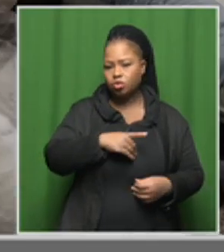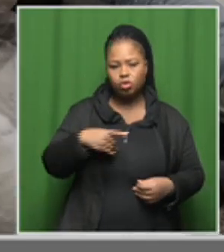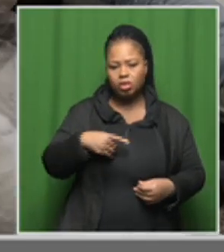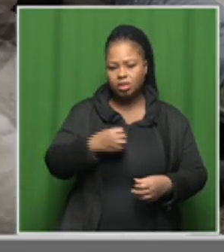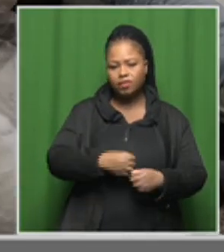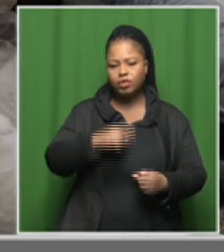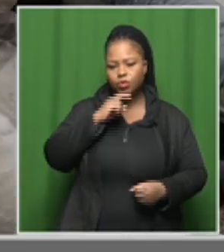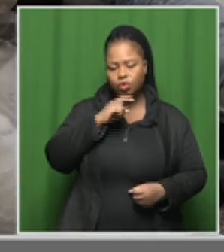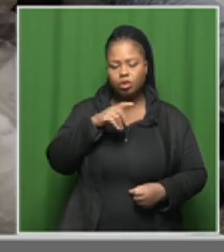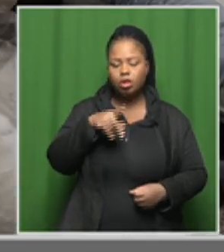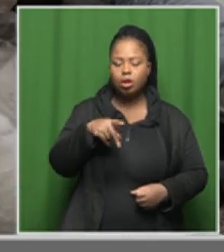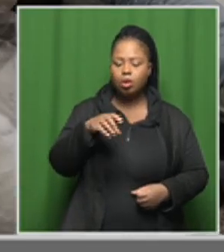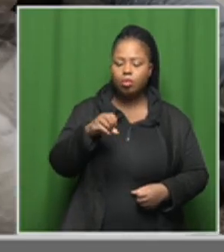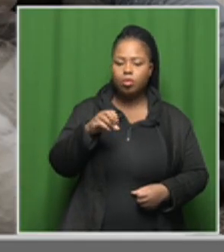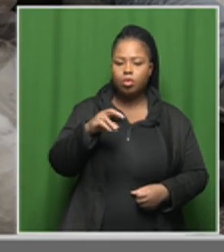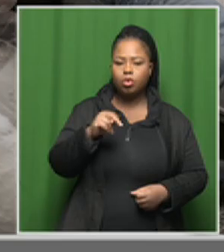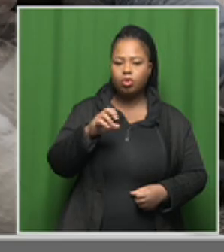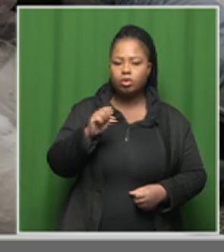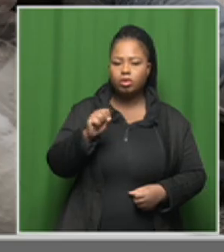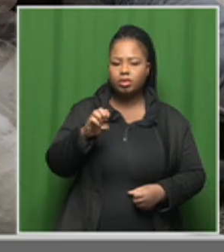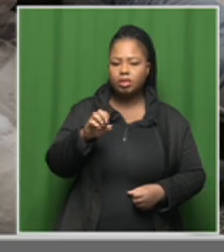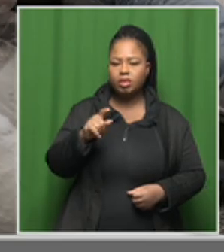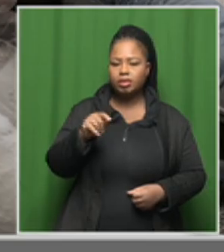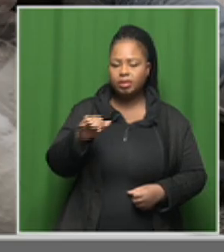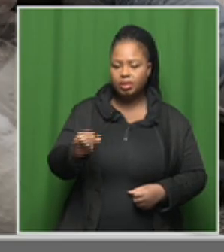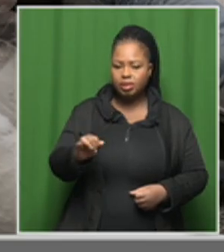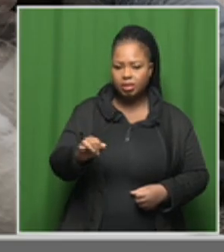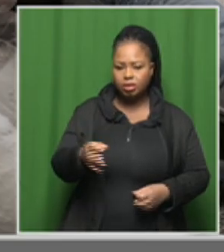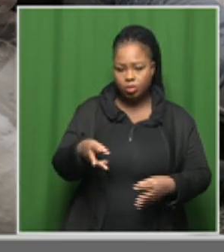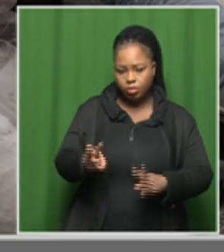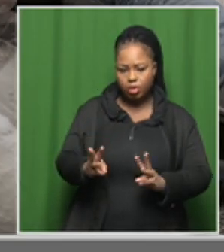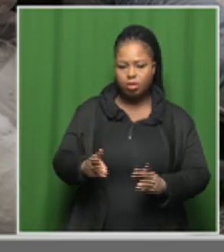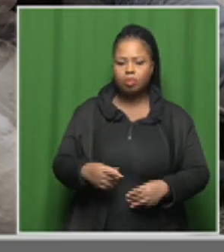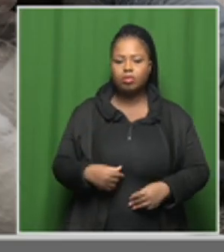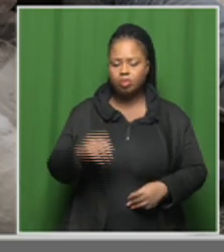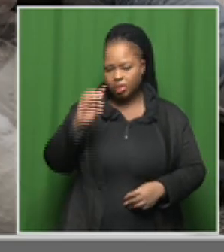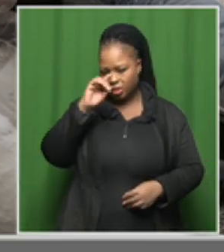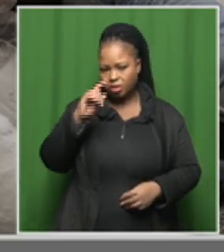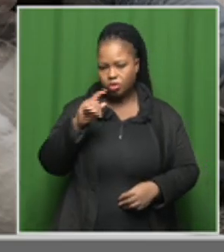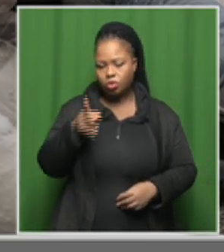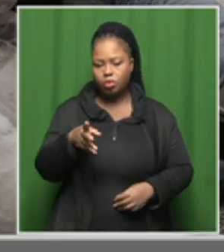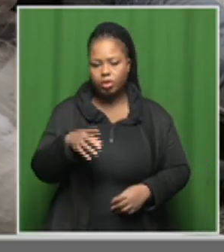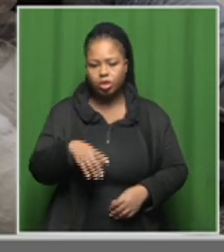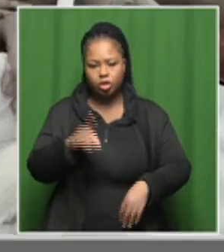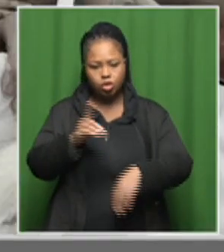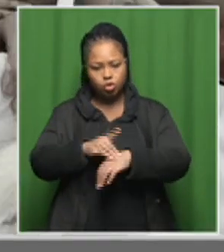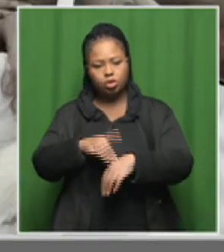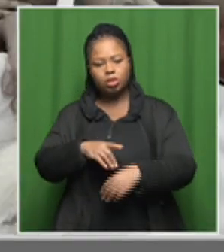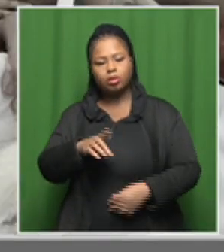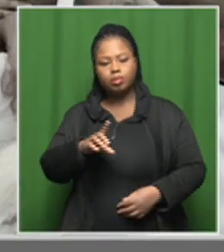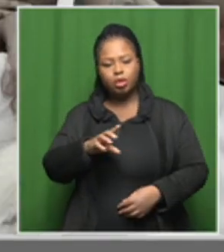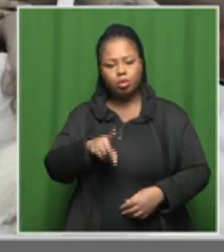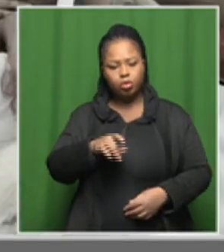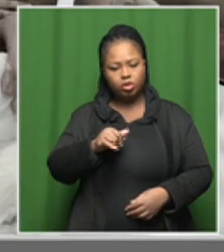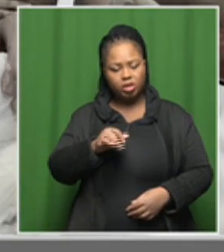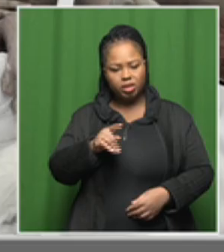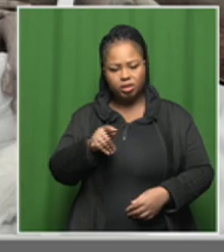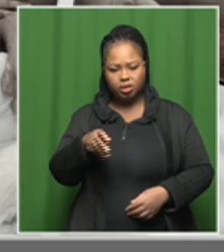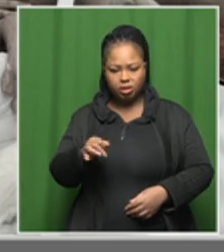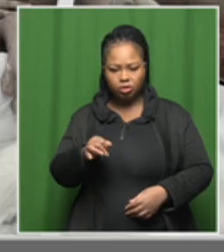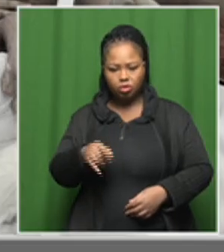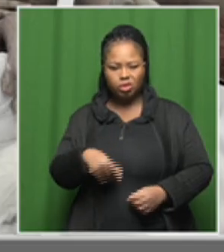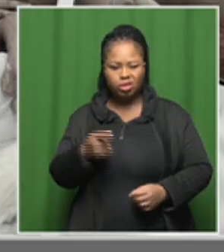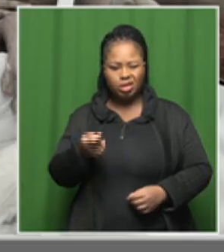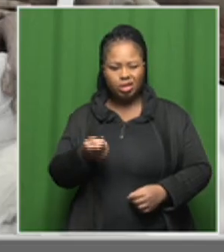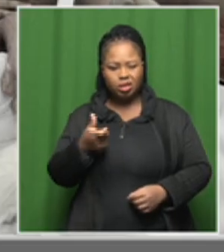called the Ponseti method. My son was treated with that by Dr. Ponseti, completely non-invasive, one small